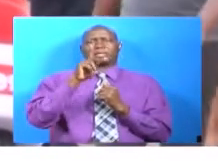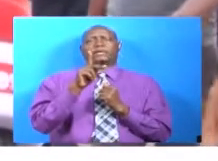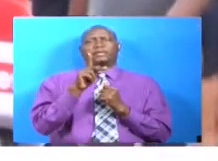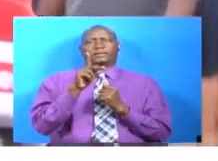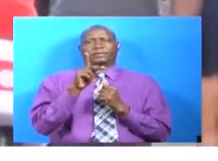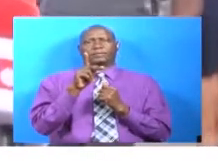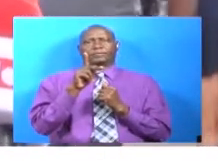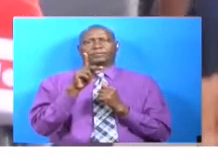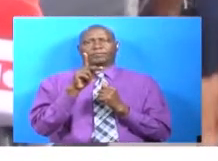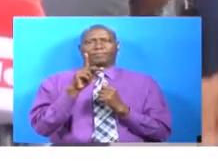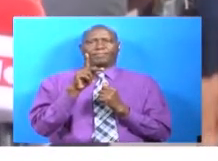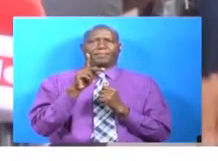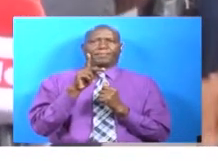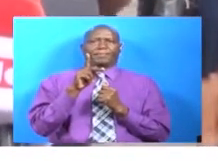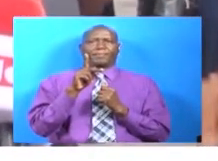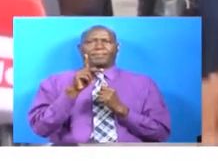assert